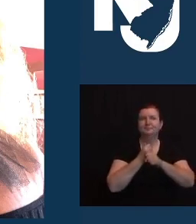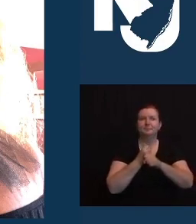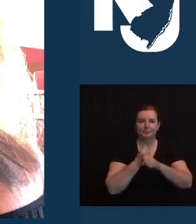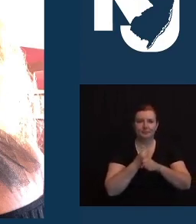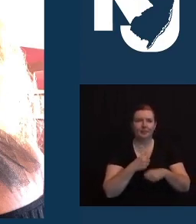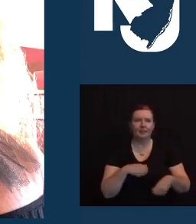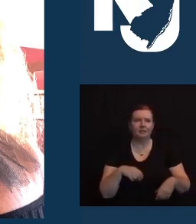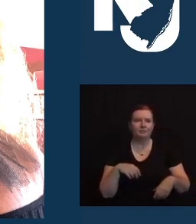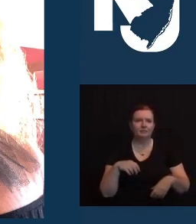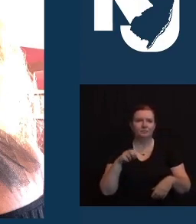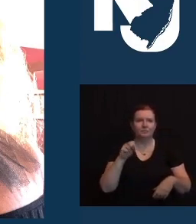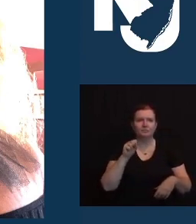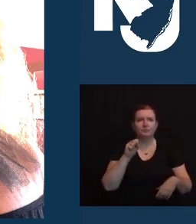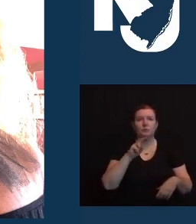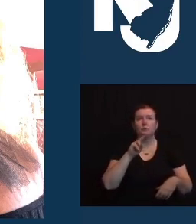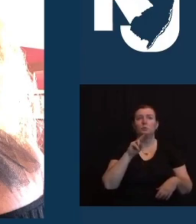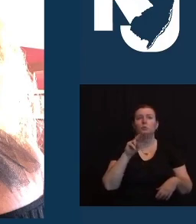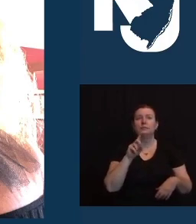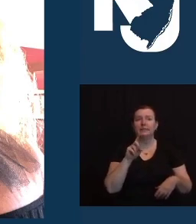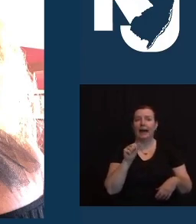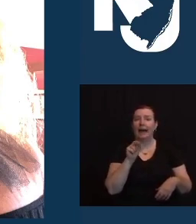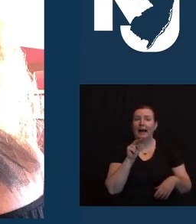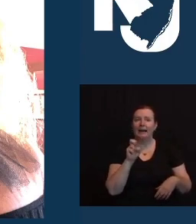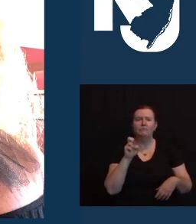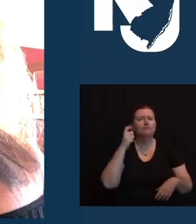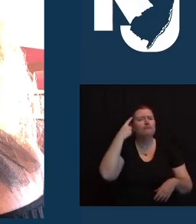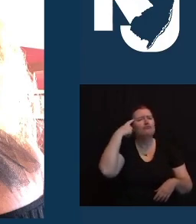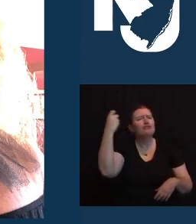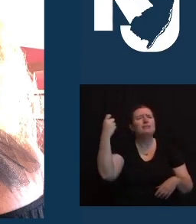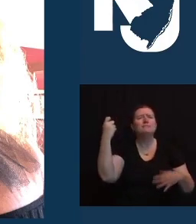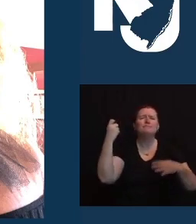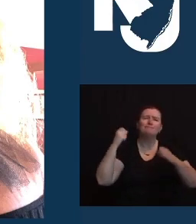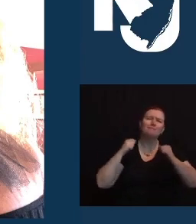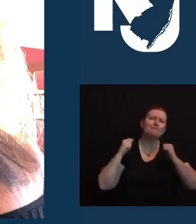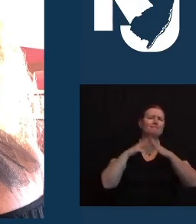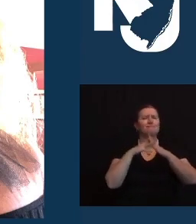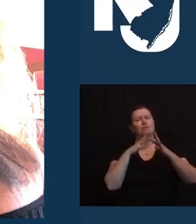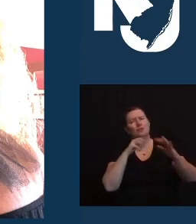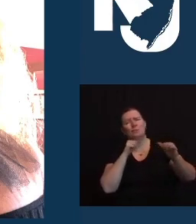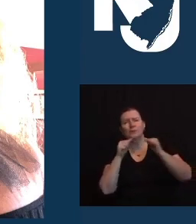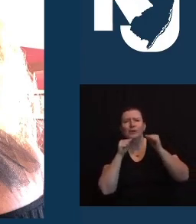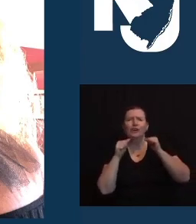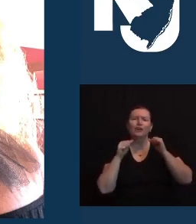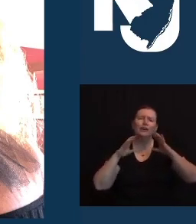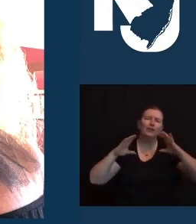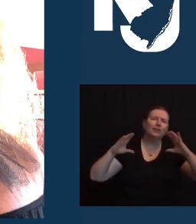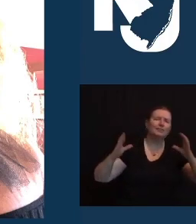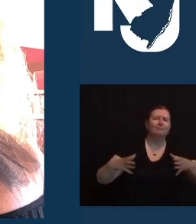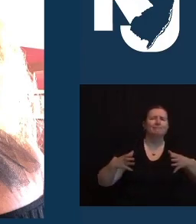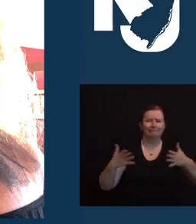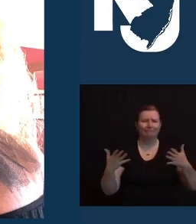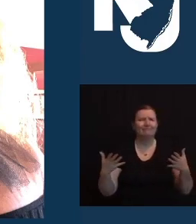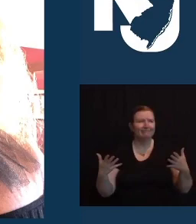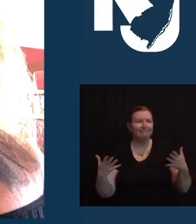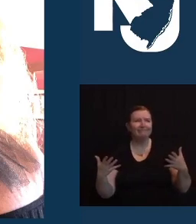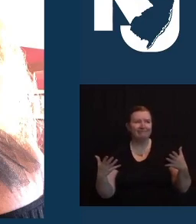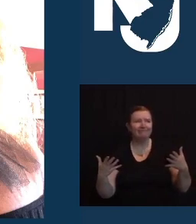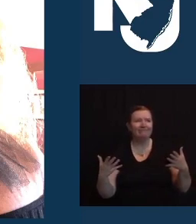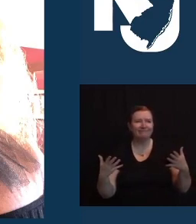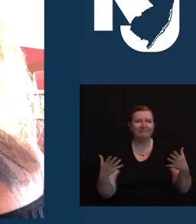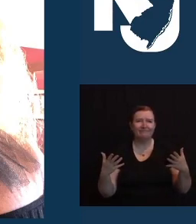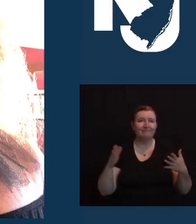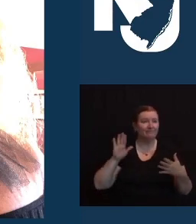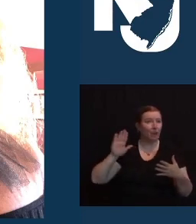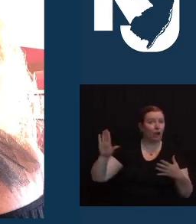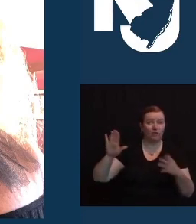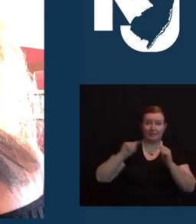best barbecue and drinks to her community, and Susie Q's is the manifestation of that dream. In fact, Susan and her team have won